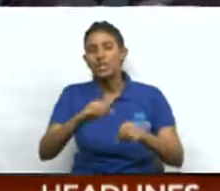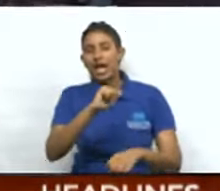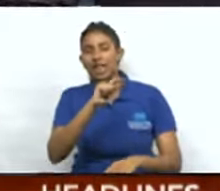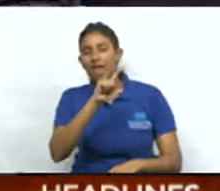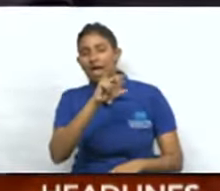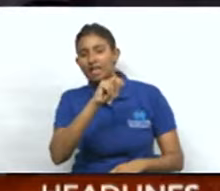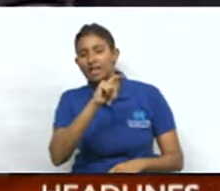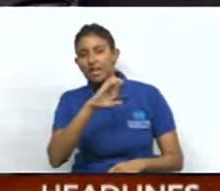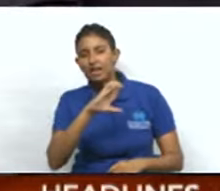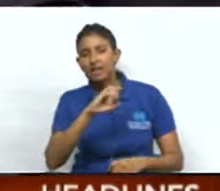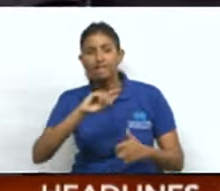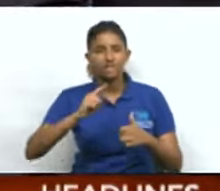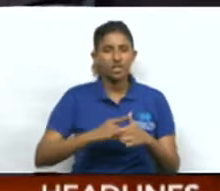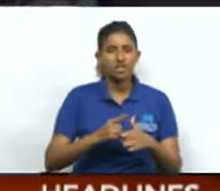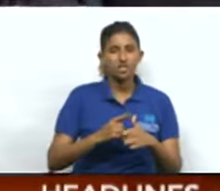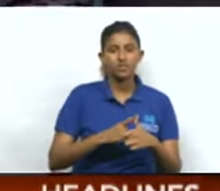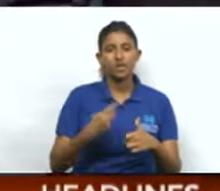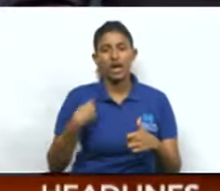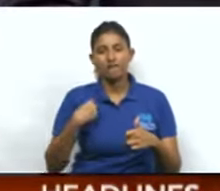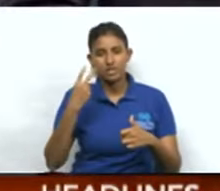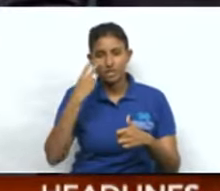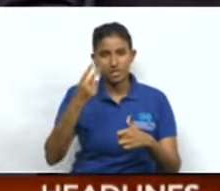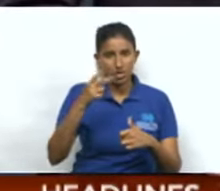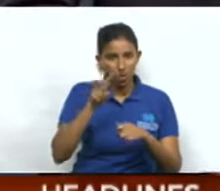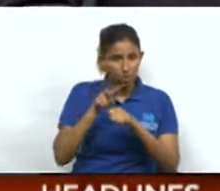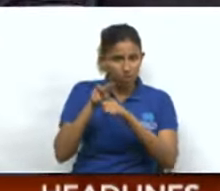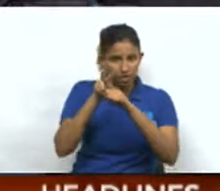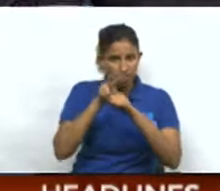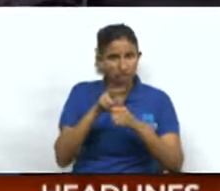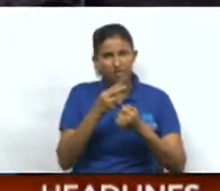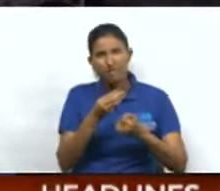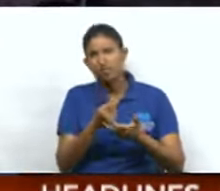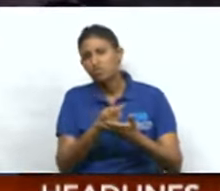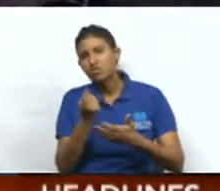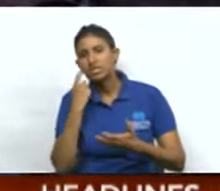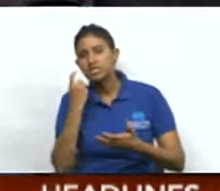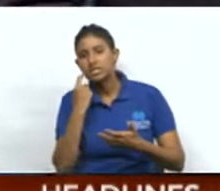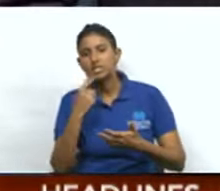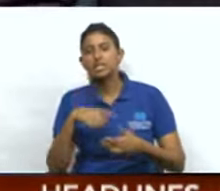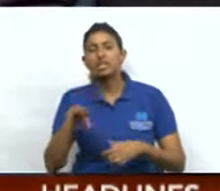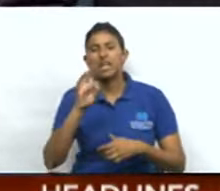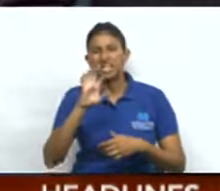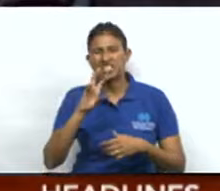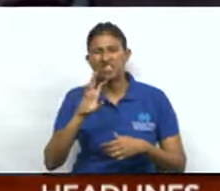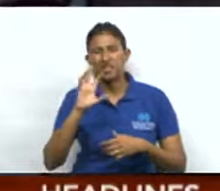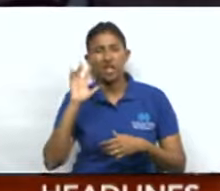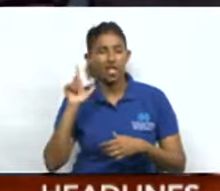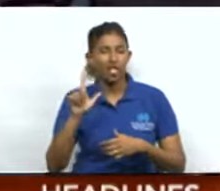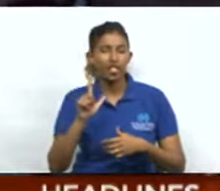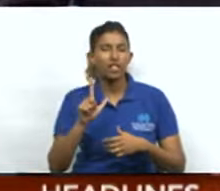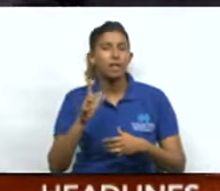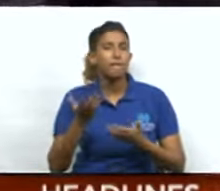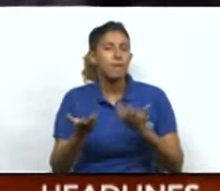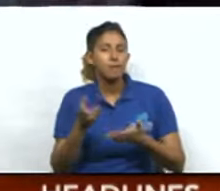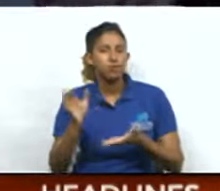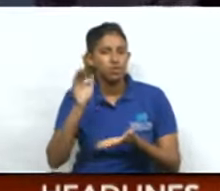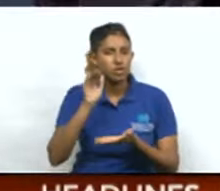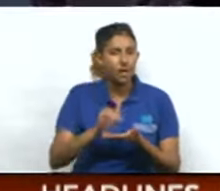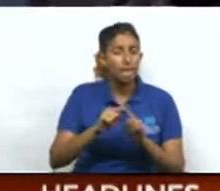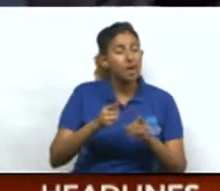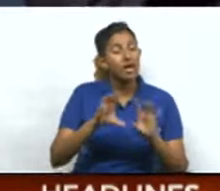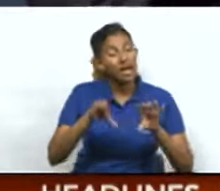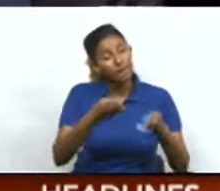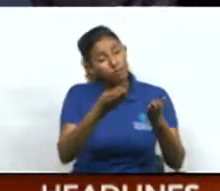with this tropical disturbance we've been monitoring for the last couple of days. Chances are decreasing, still has the potential to bring some heavy rainfall to